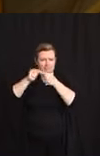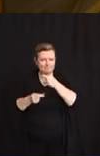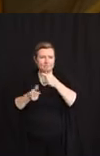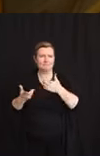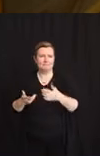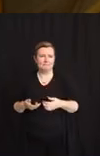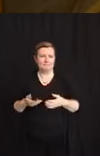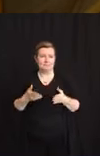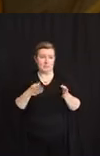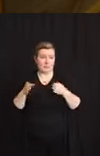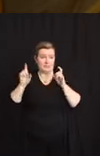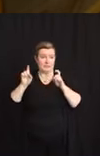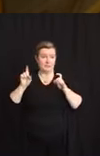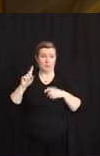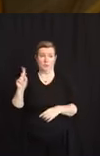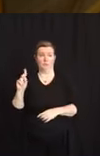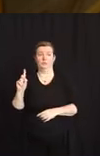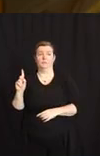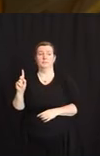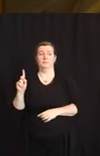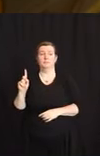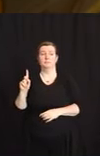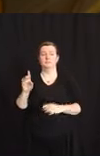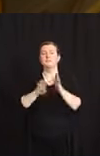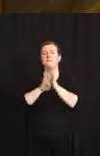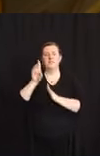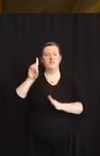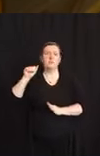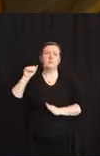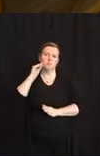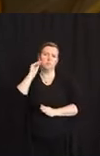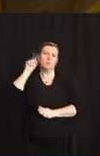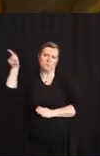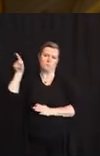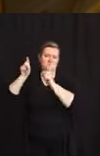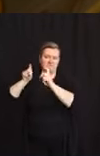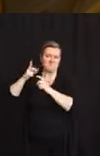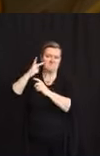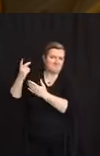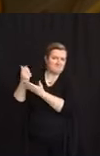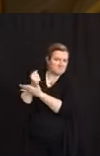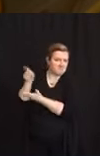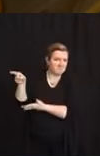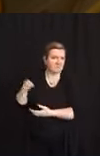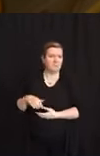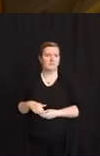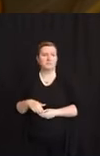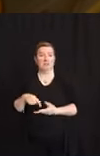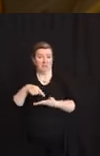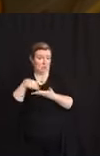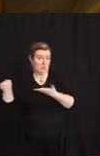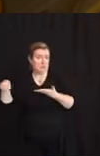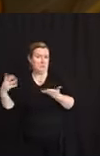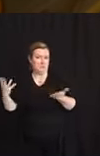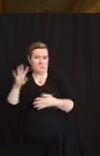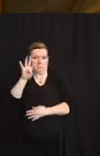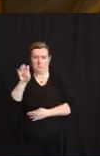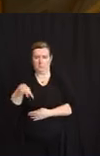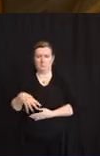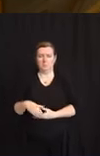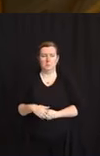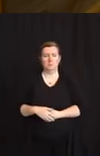homes. And that, I think, is going to start this week. Then we're looking at corrections